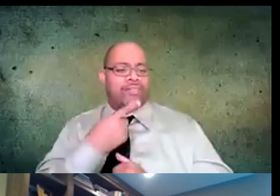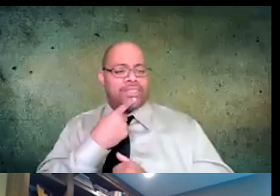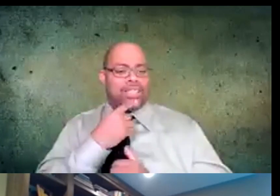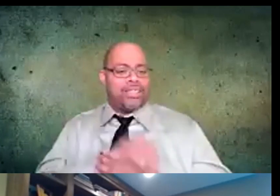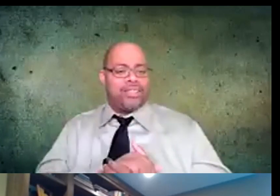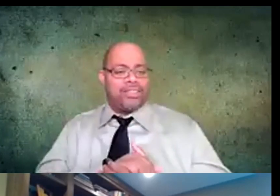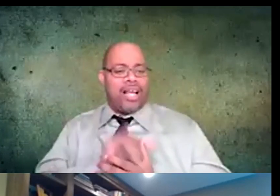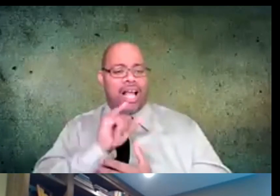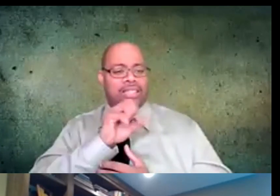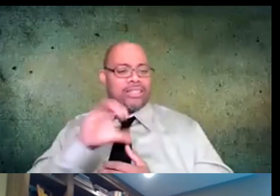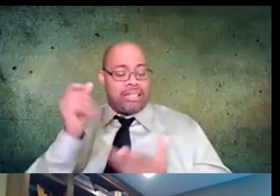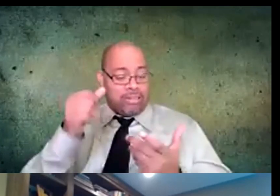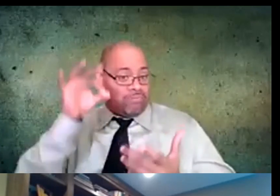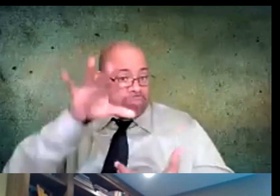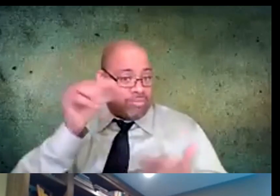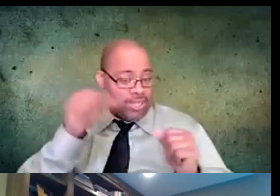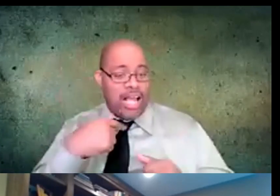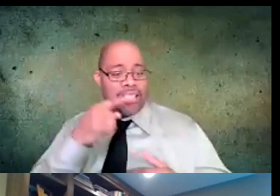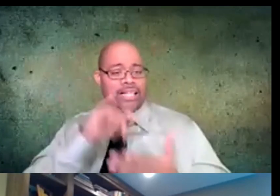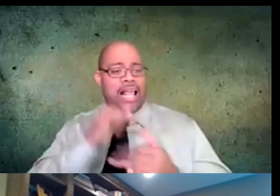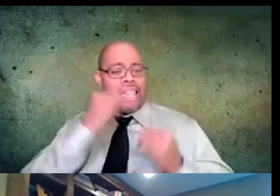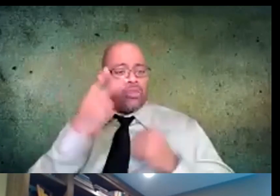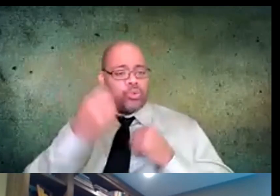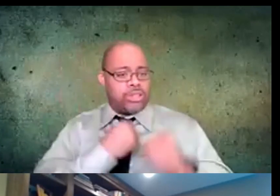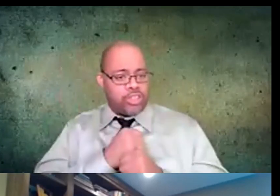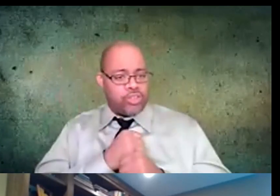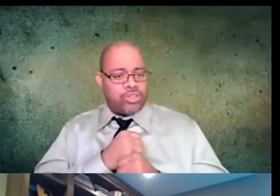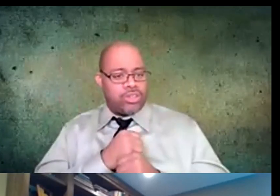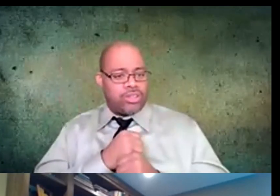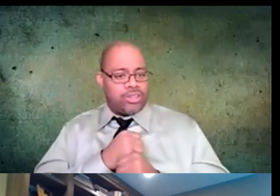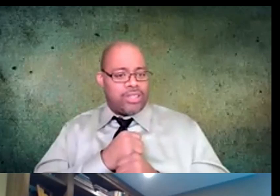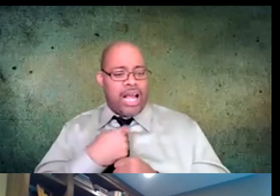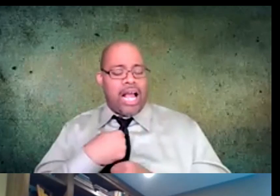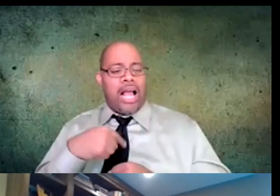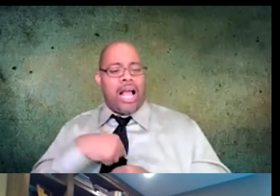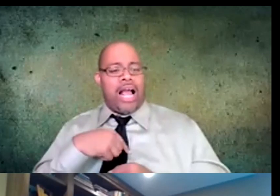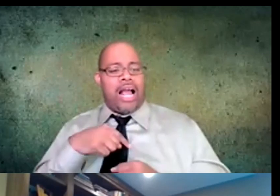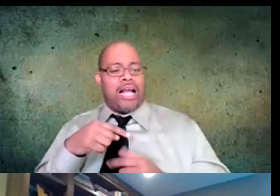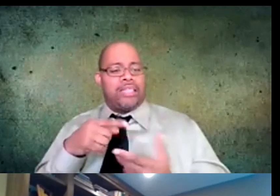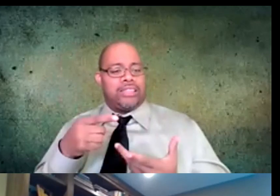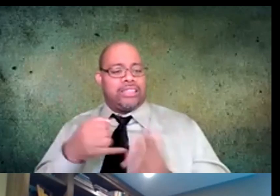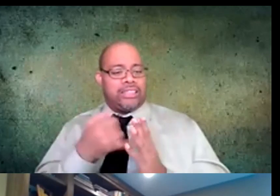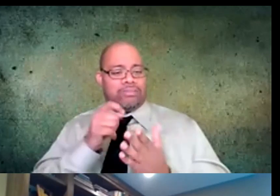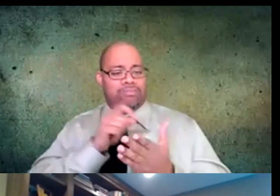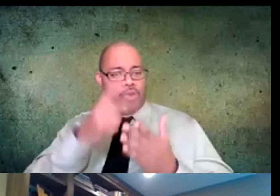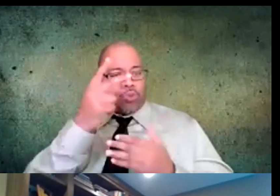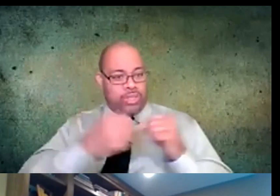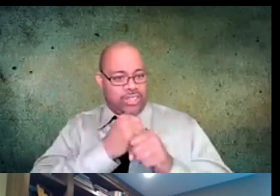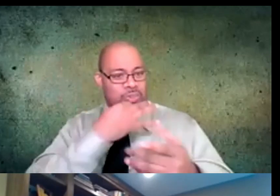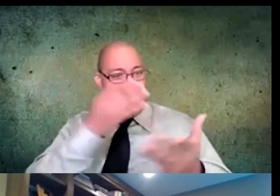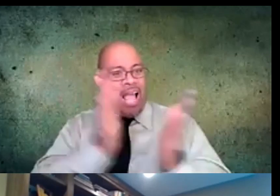and Isaac, feel free to chime in, I would have to say the past 2 years, and I actually, Isaac, you're just marking your 2 years, so